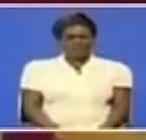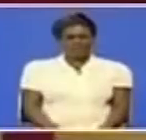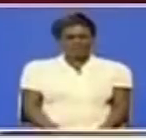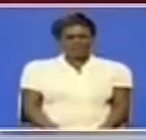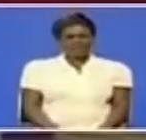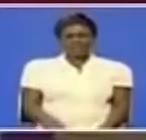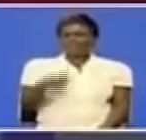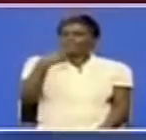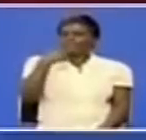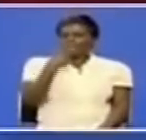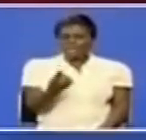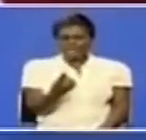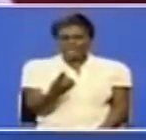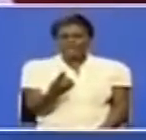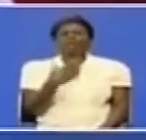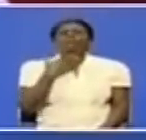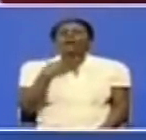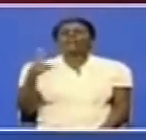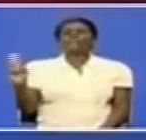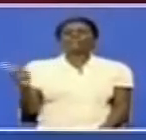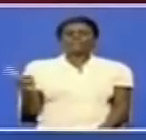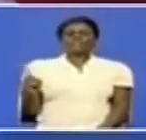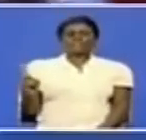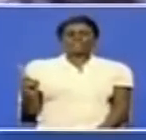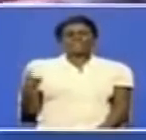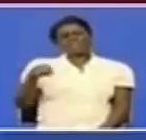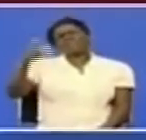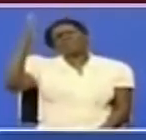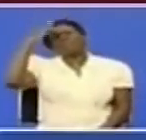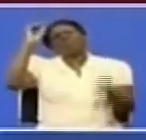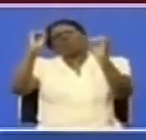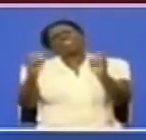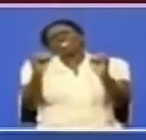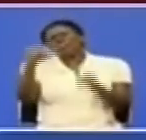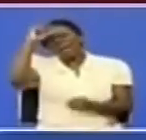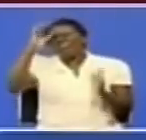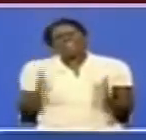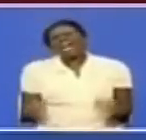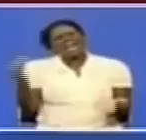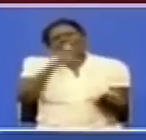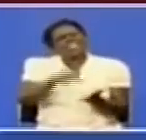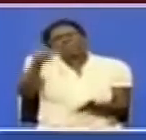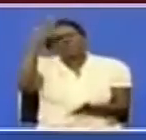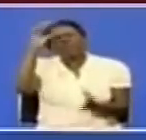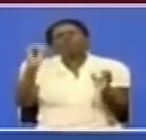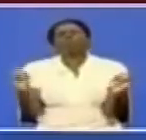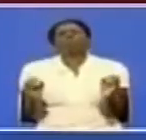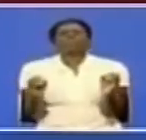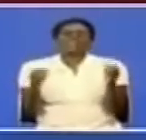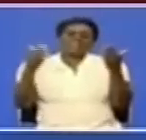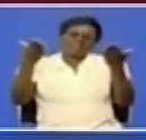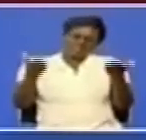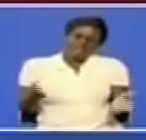Wengine wanasema ati wanataka president, hata hawajui kama watakuwa governor tena.